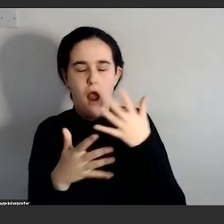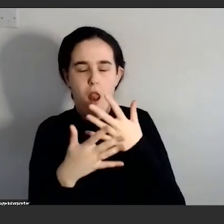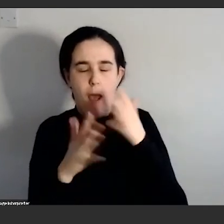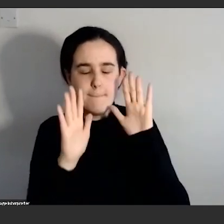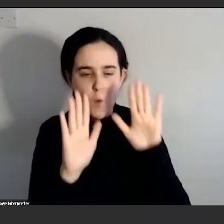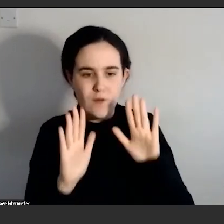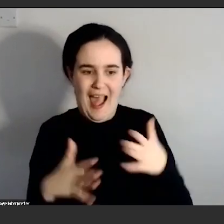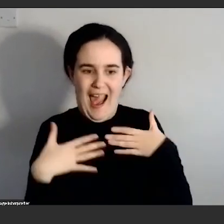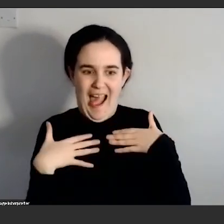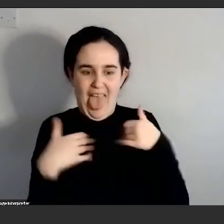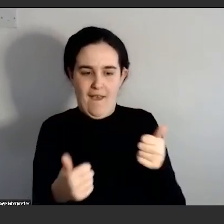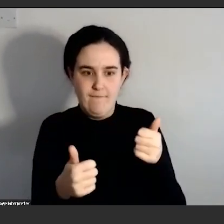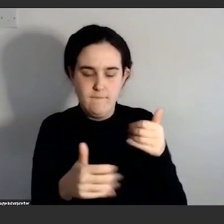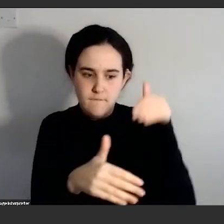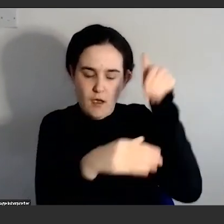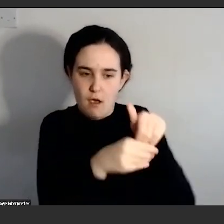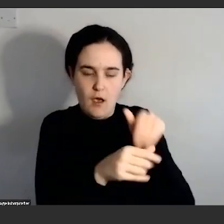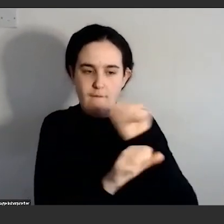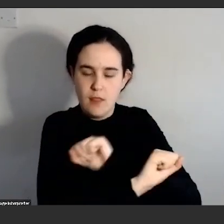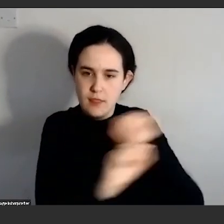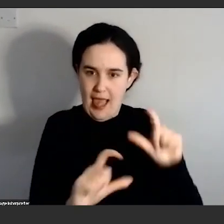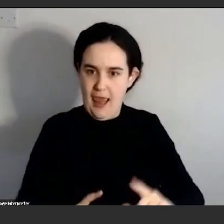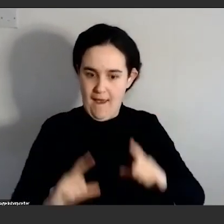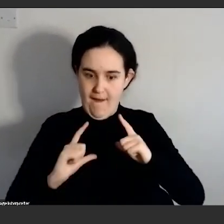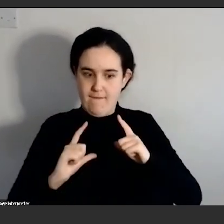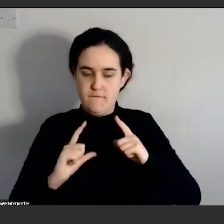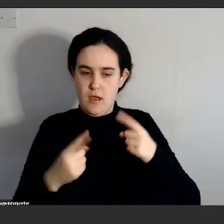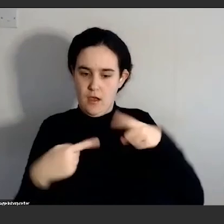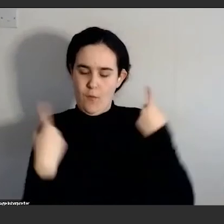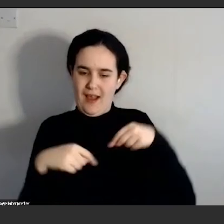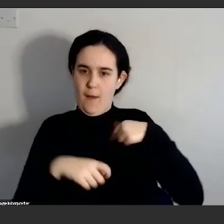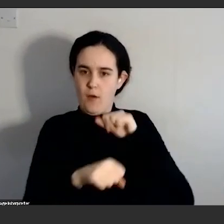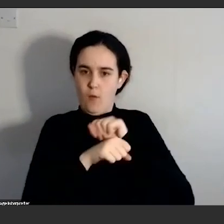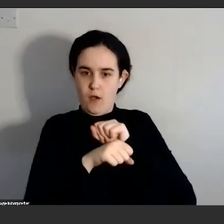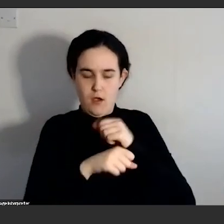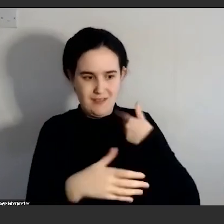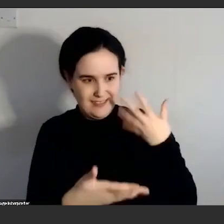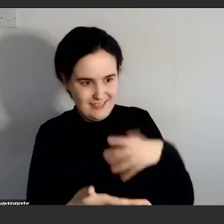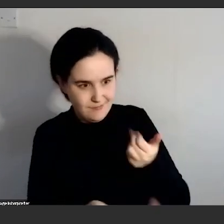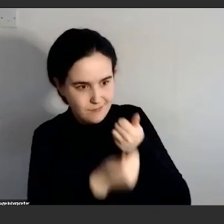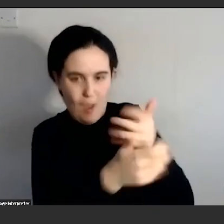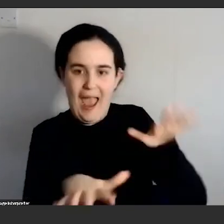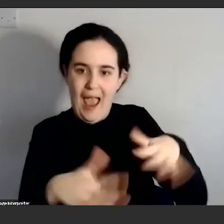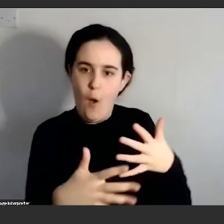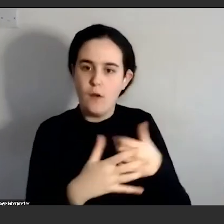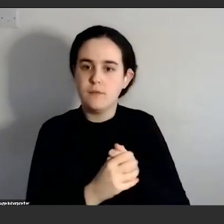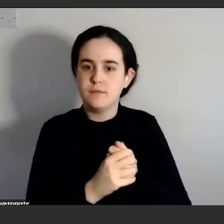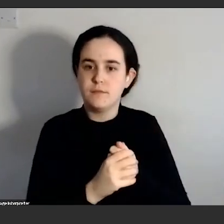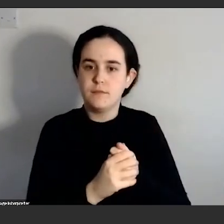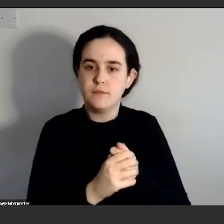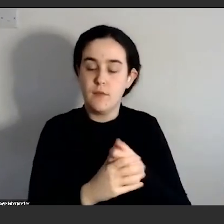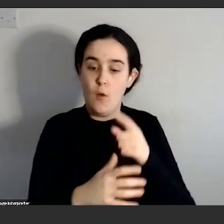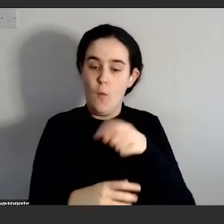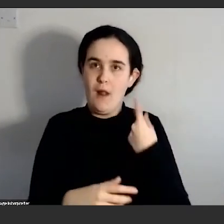So what does that mean? That means, one, we got to work on training, awareness, and education. I think that's one theme that we've heard all the way through